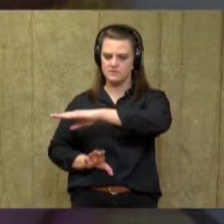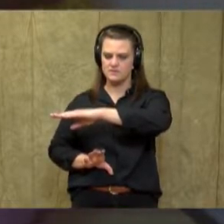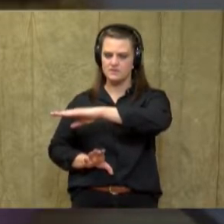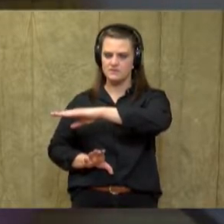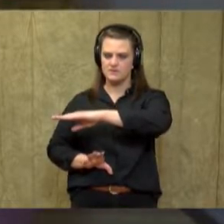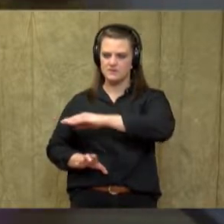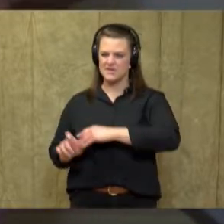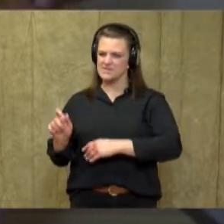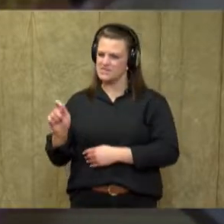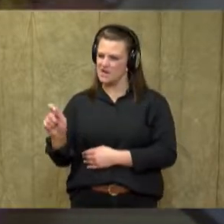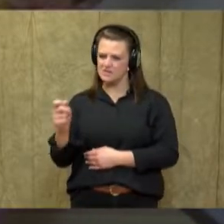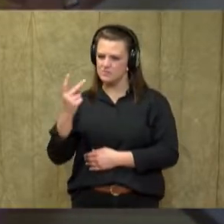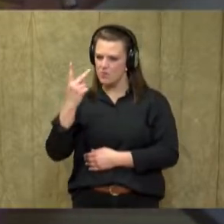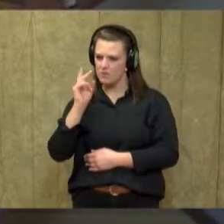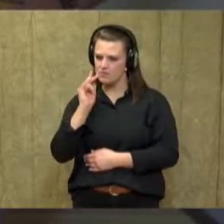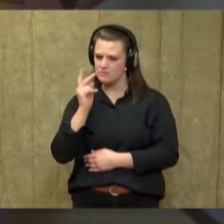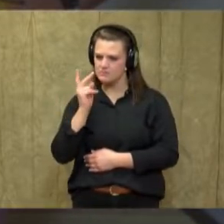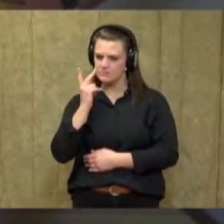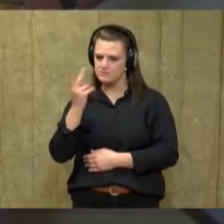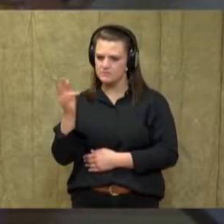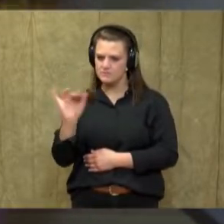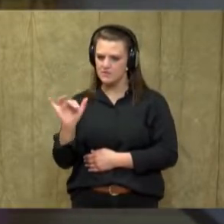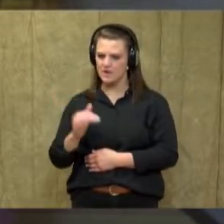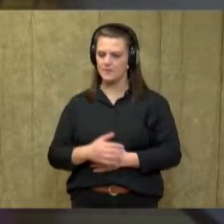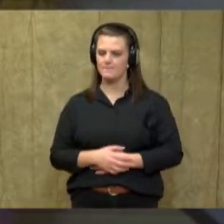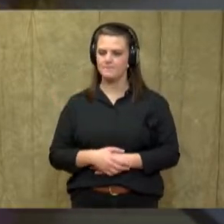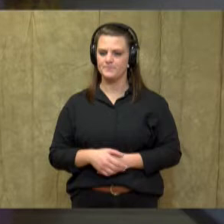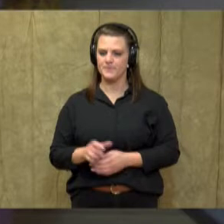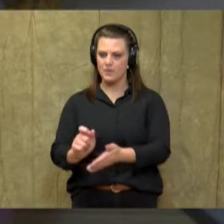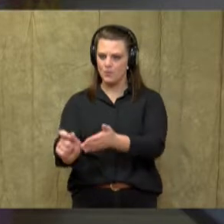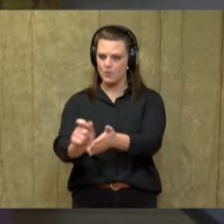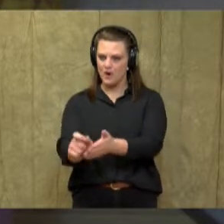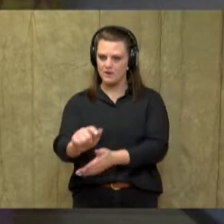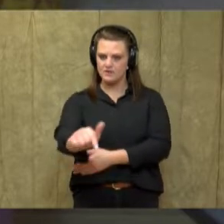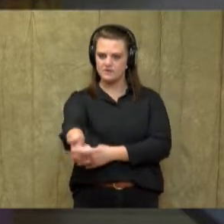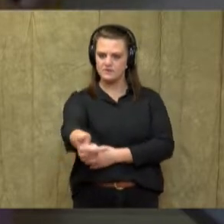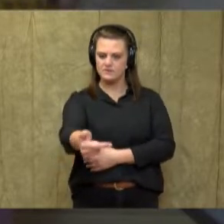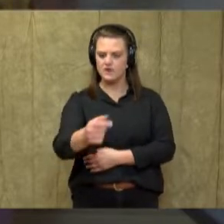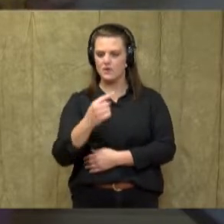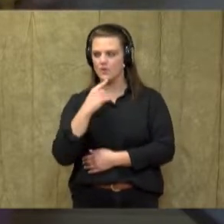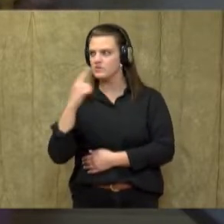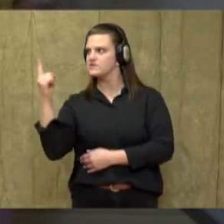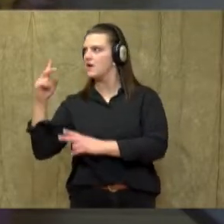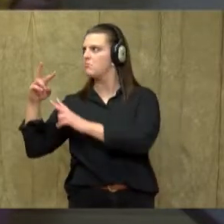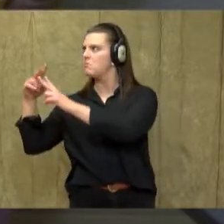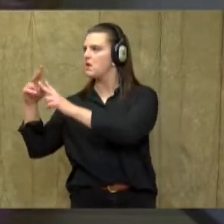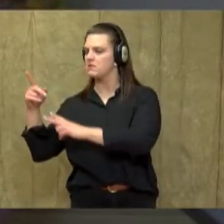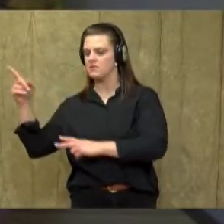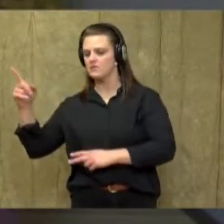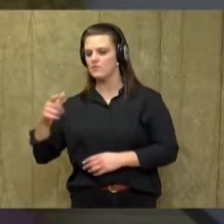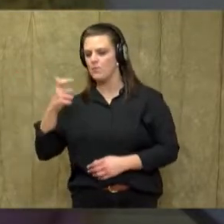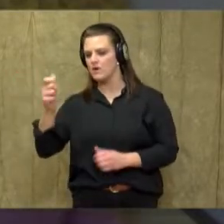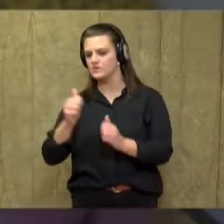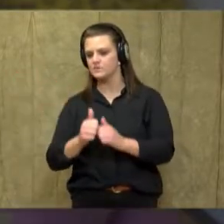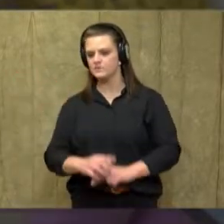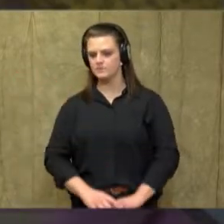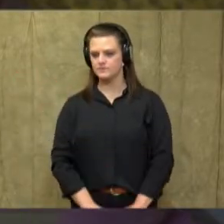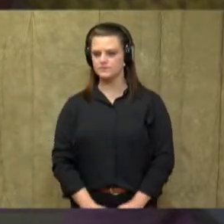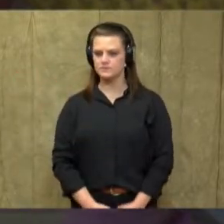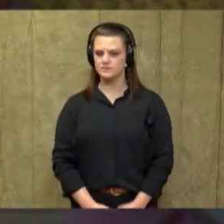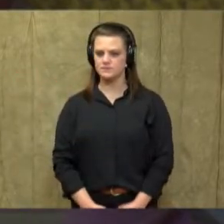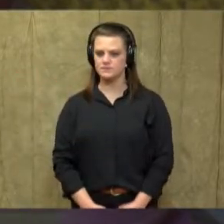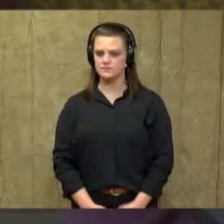All right, what would that look like in decimal form? Write it down or tell your partner you're watching with.